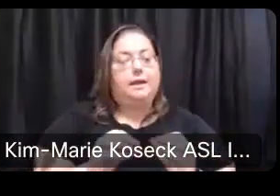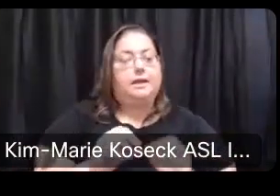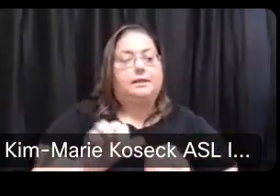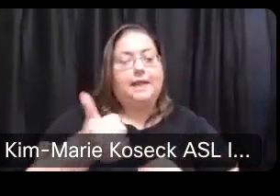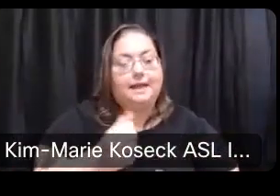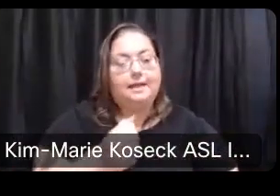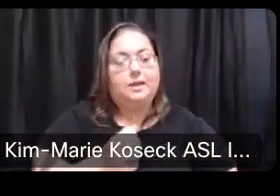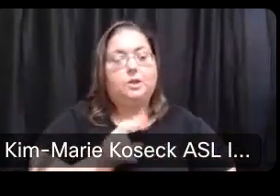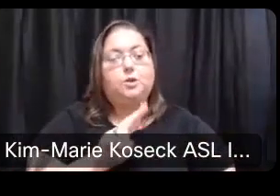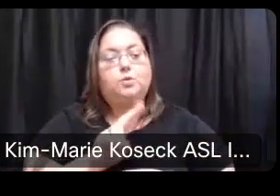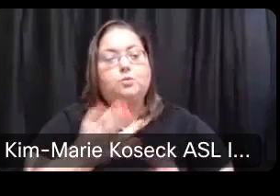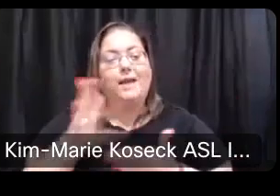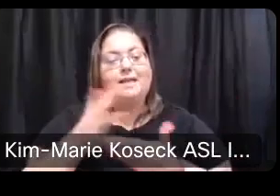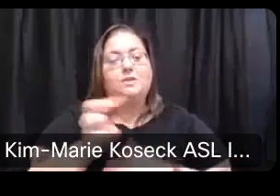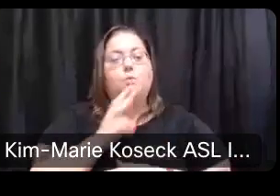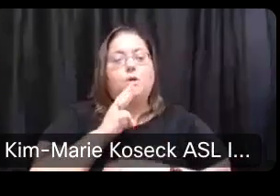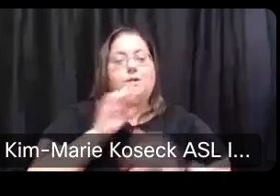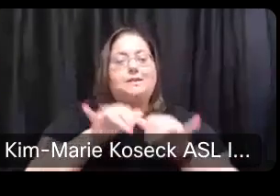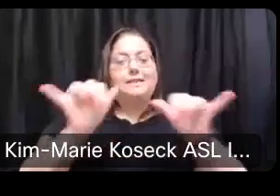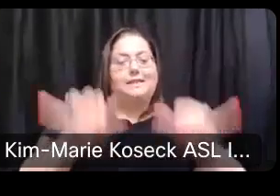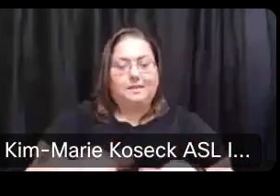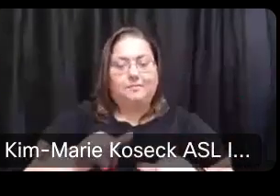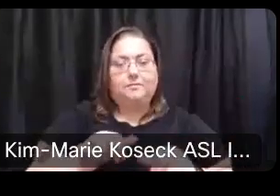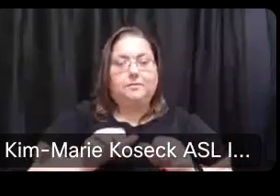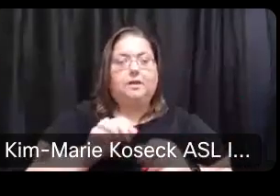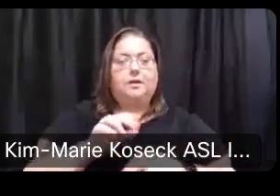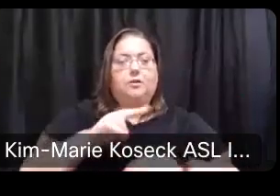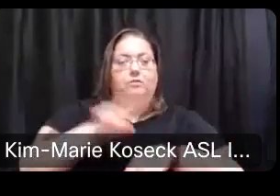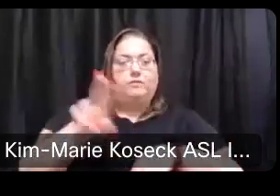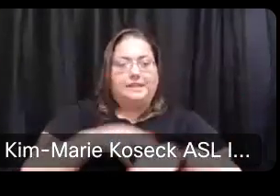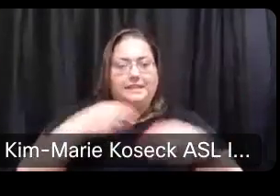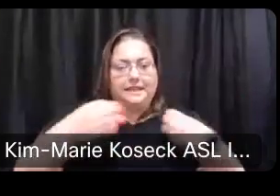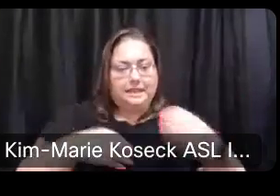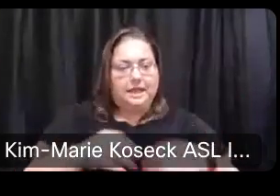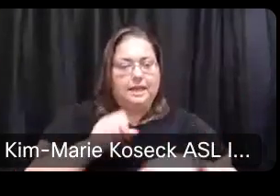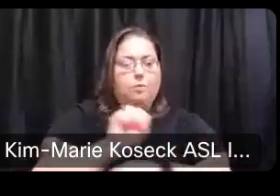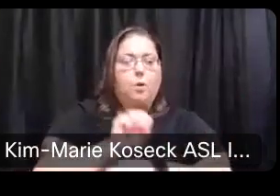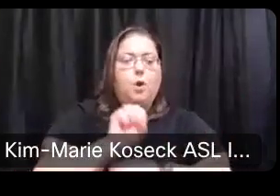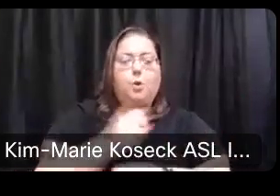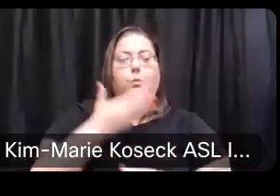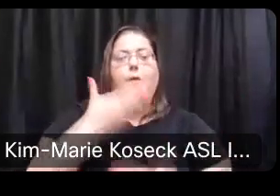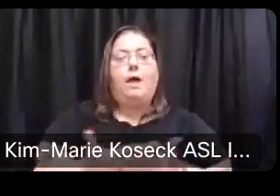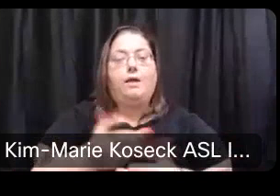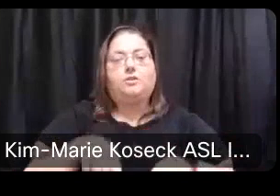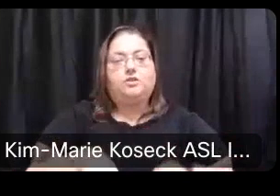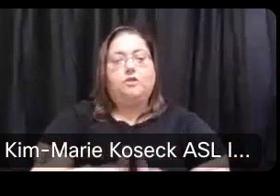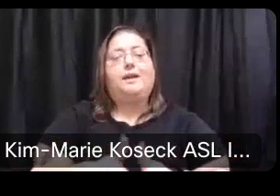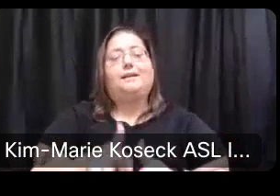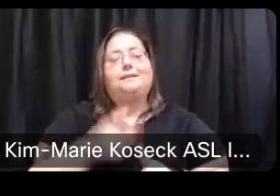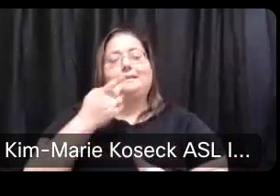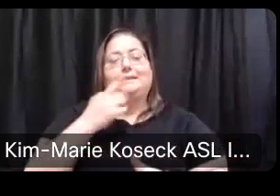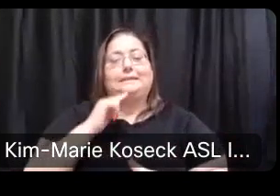management systems to prevent disruptions and ensure effective operation during extreme weather